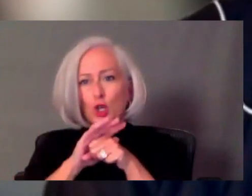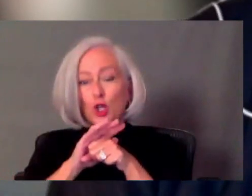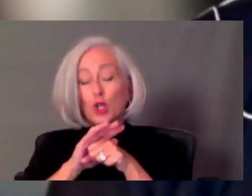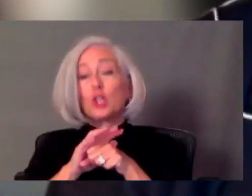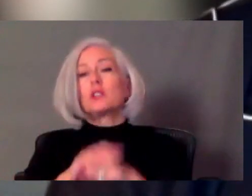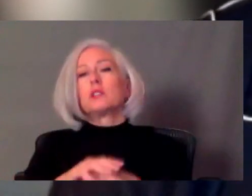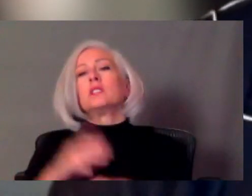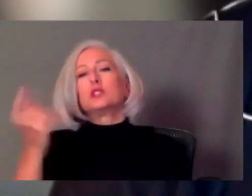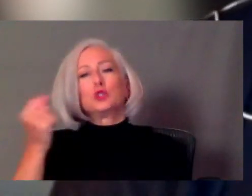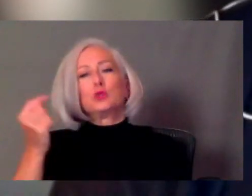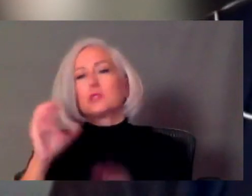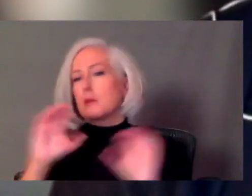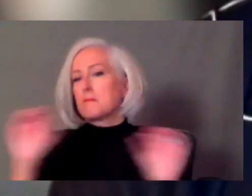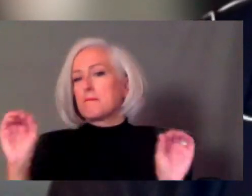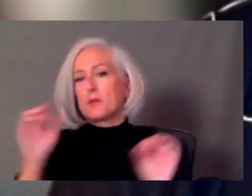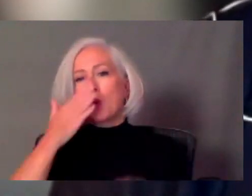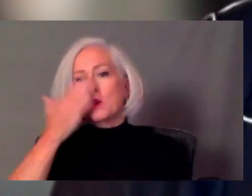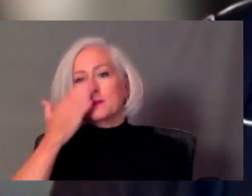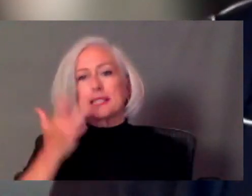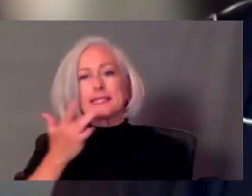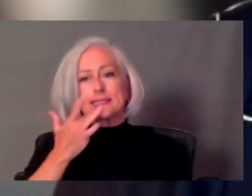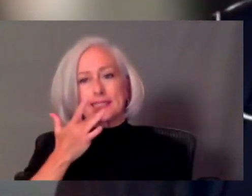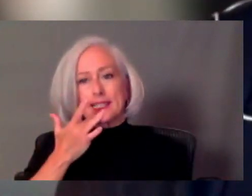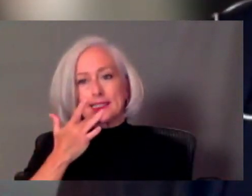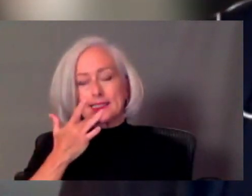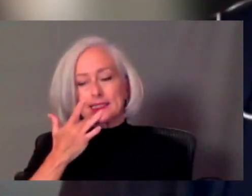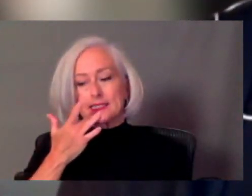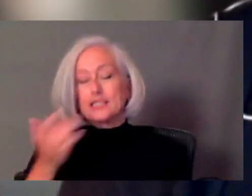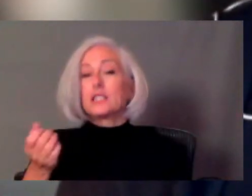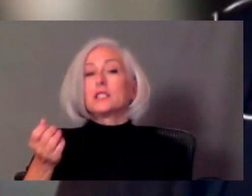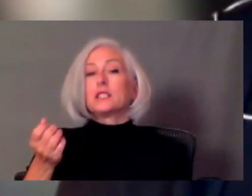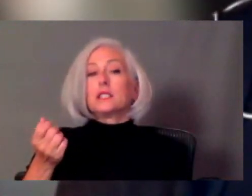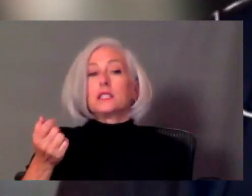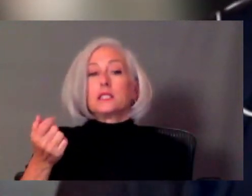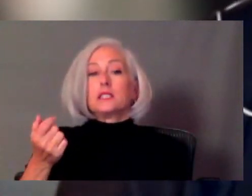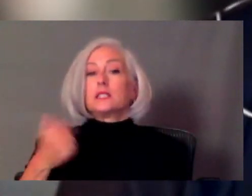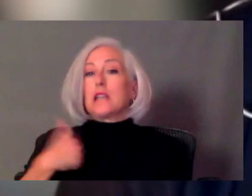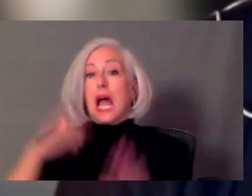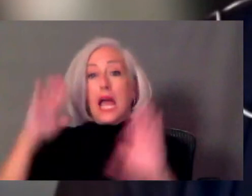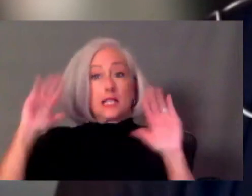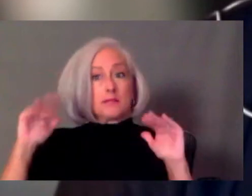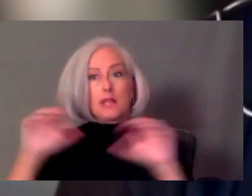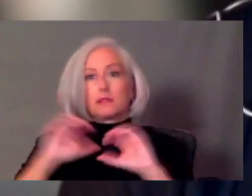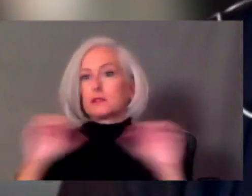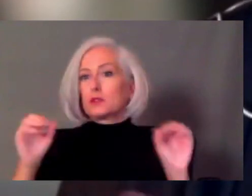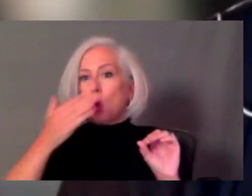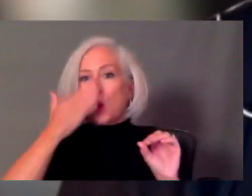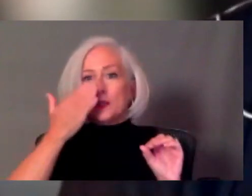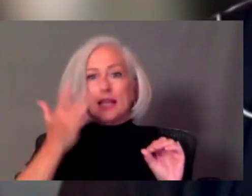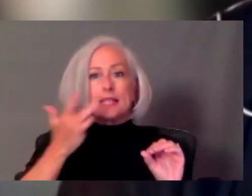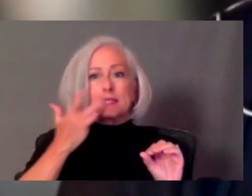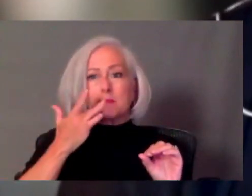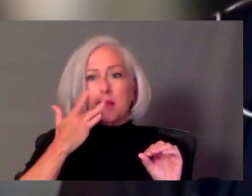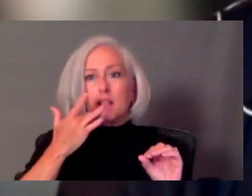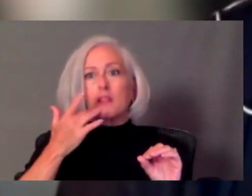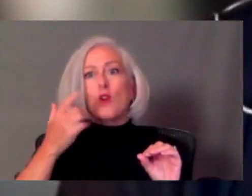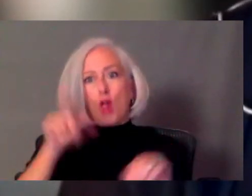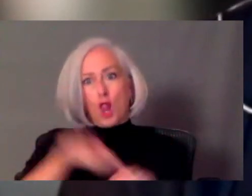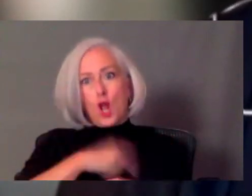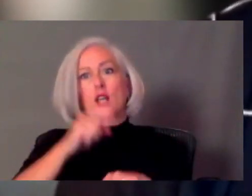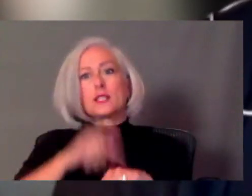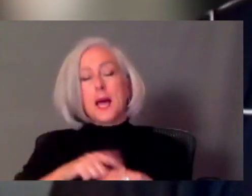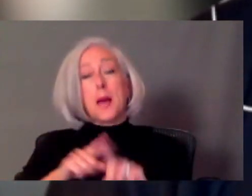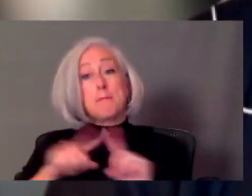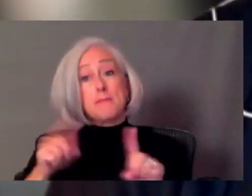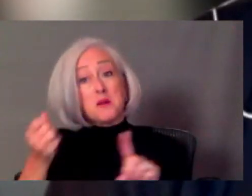that I got the antibodies because my COVID journey was, I feel like, pretty short compared